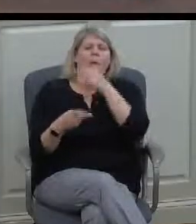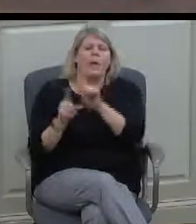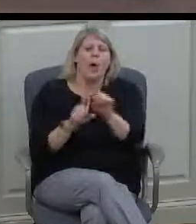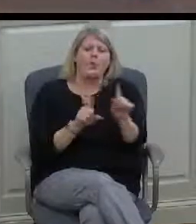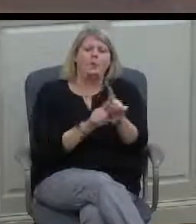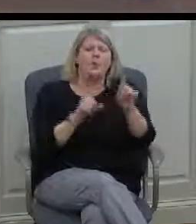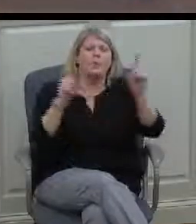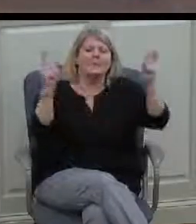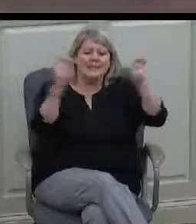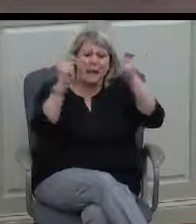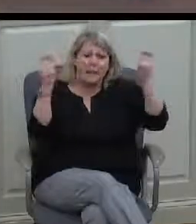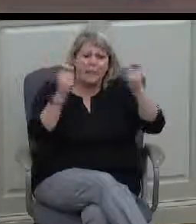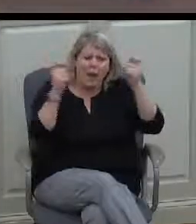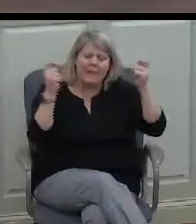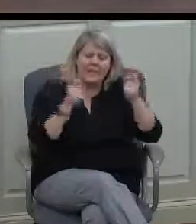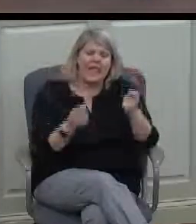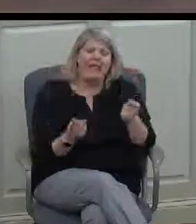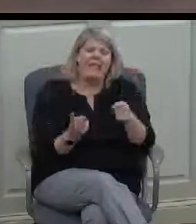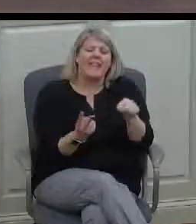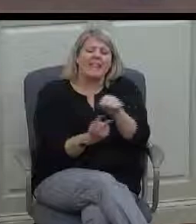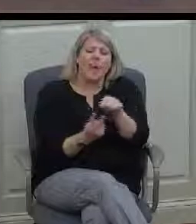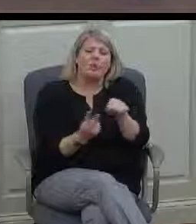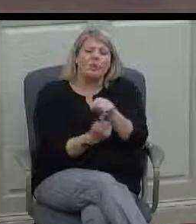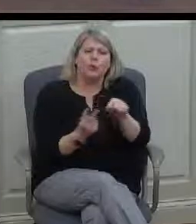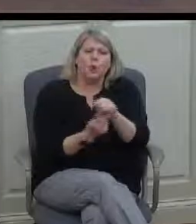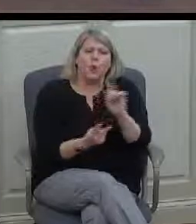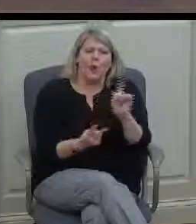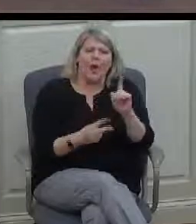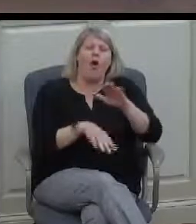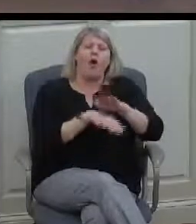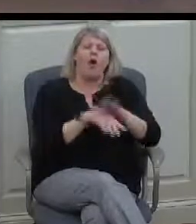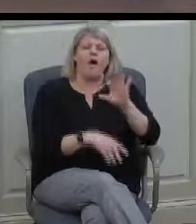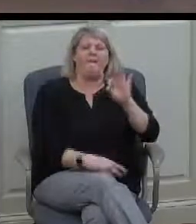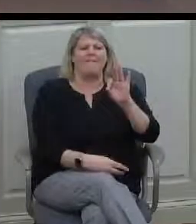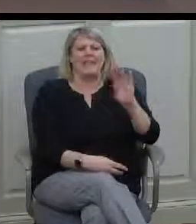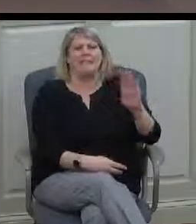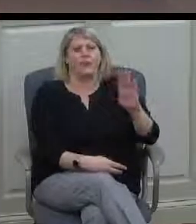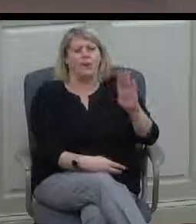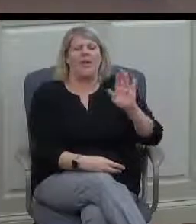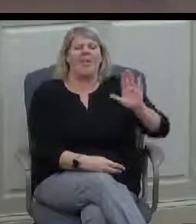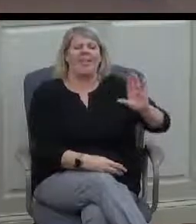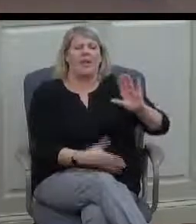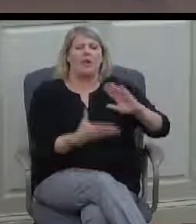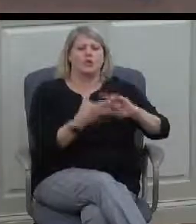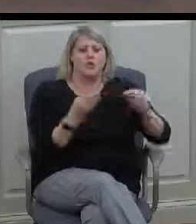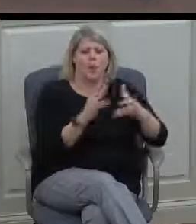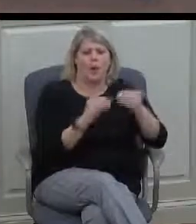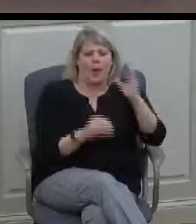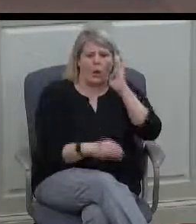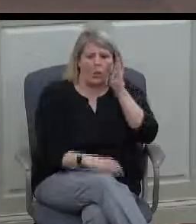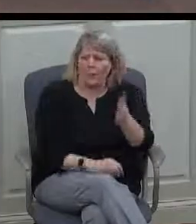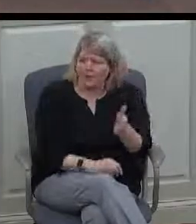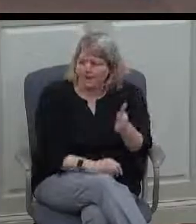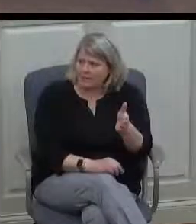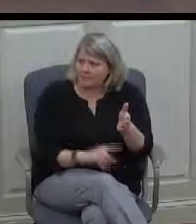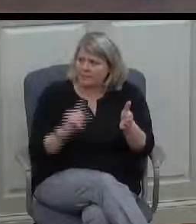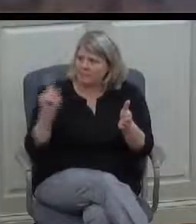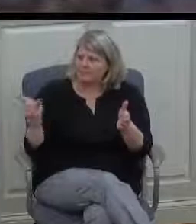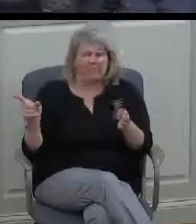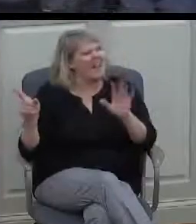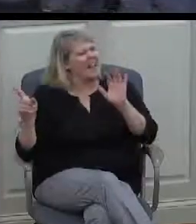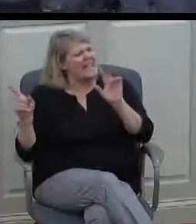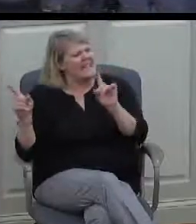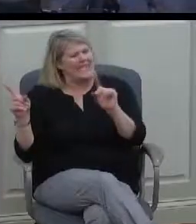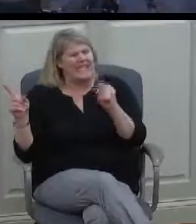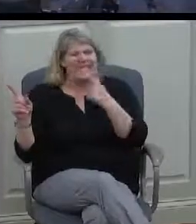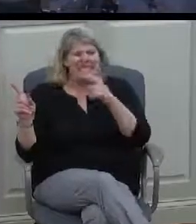or memorialize them on Facebook and stuff. We'll put their story out there. So that's not really a public service on Friday? It will not be